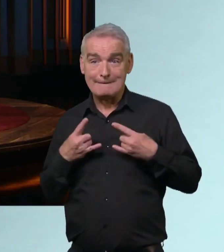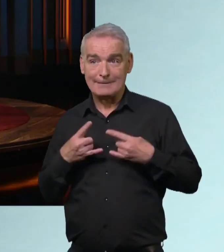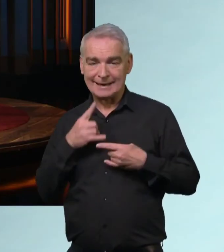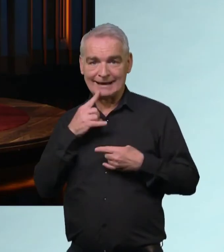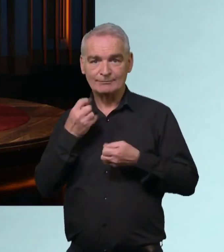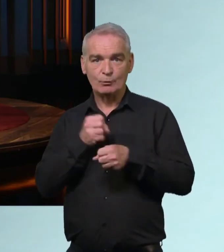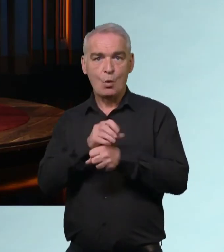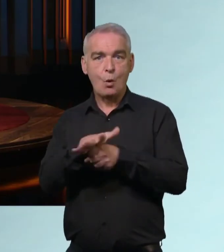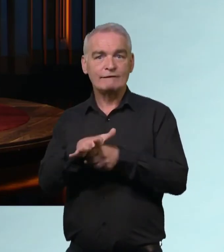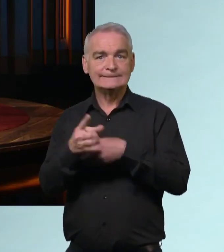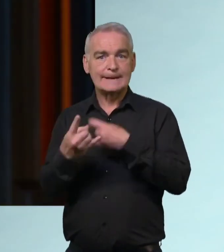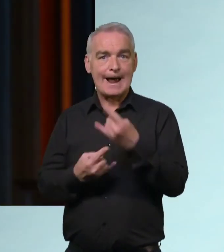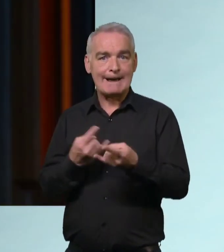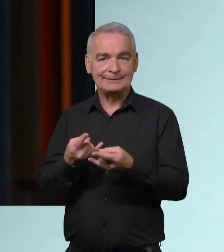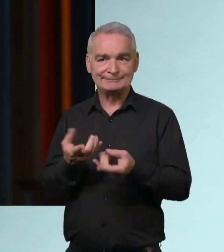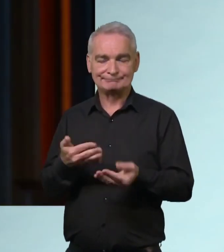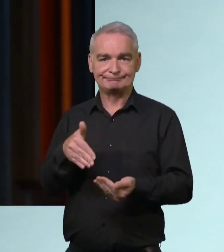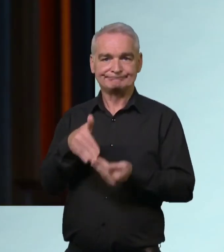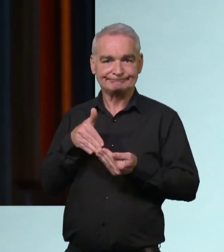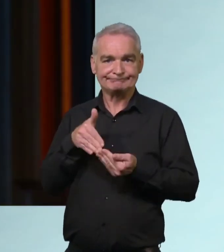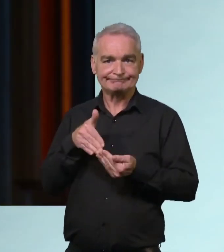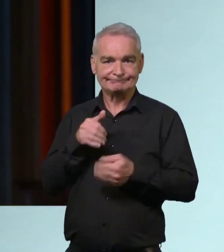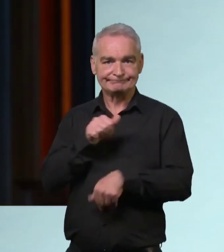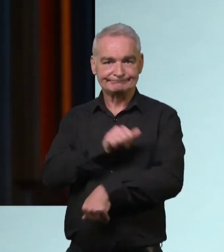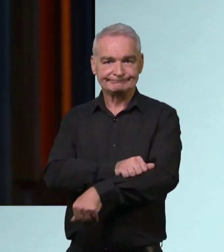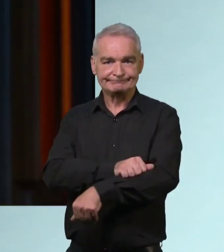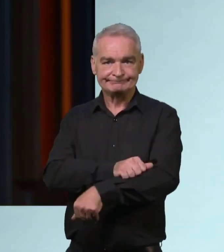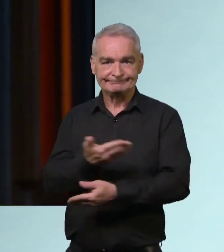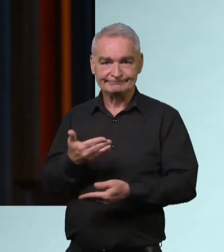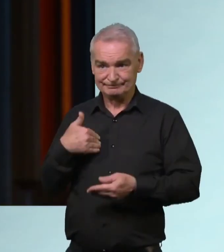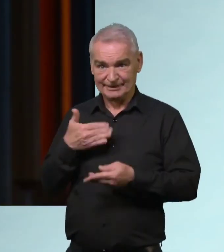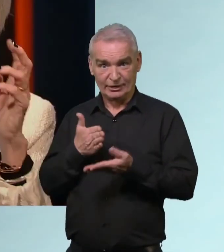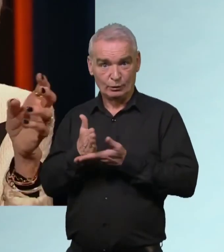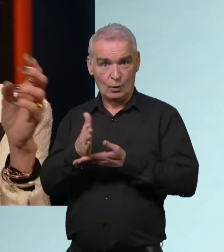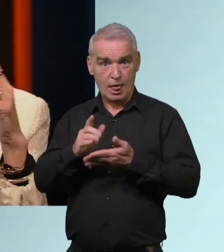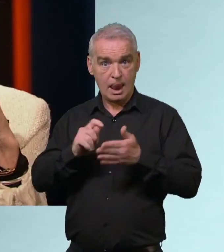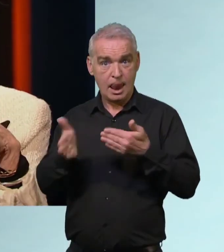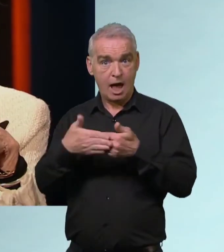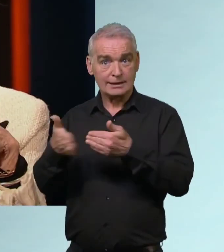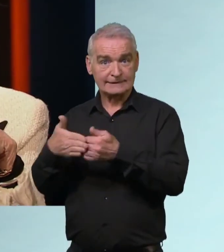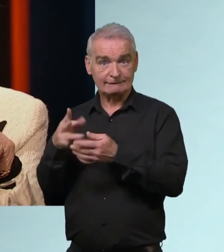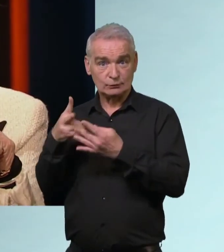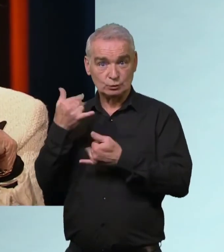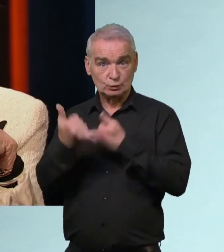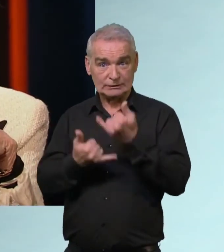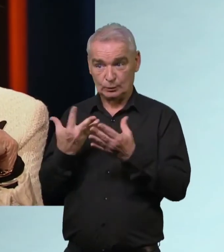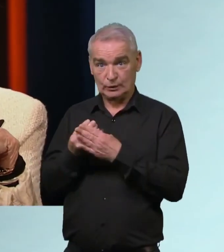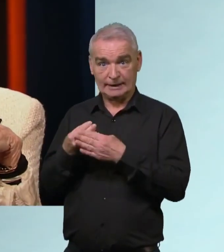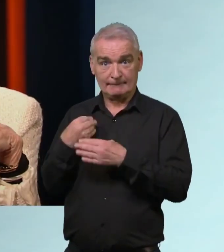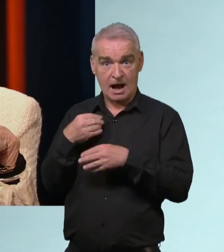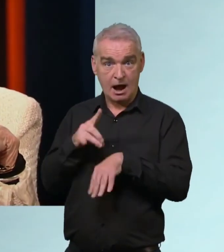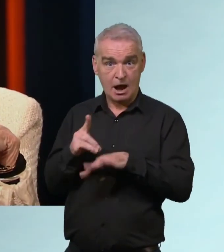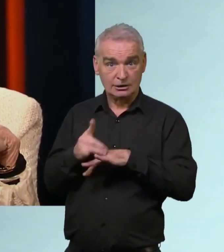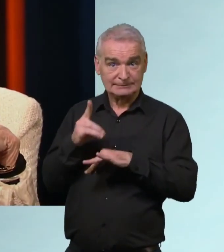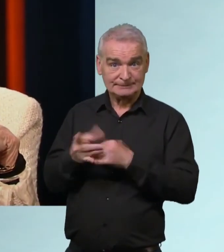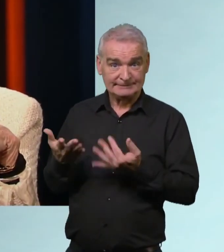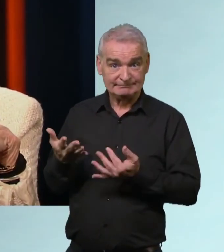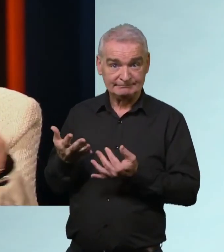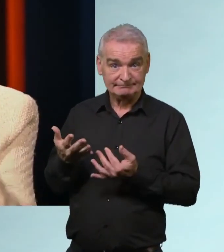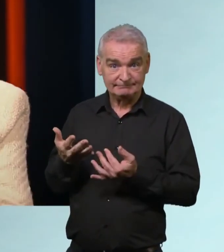didn't have, you know, a plague. Yeah. Now, I've been in lockdown for 2 years nearly with my husband. So I think it was good, because it meant